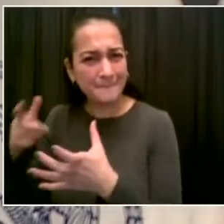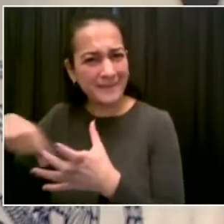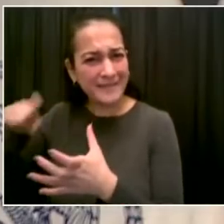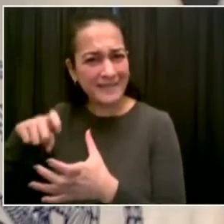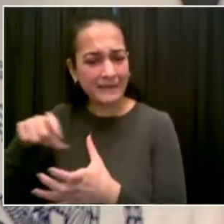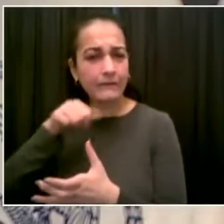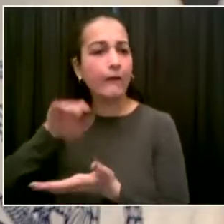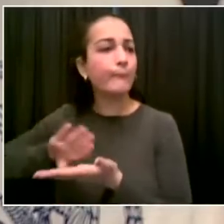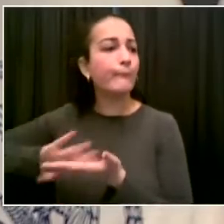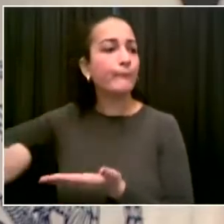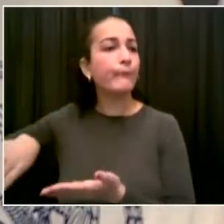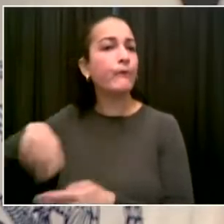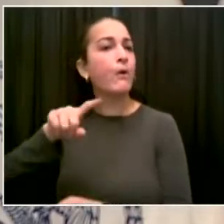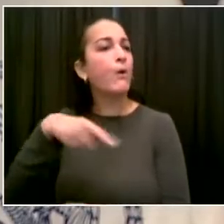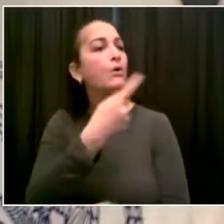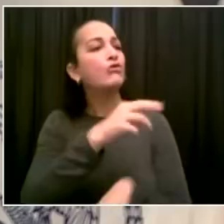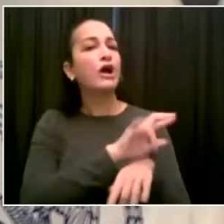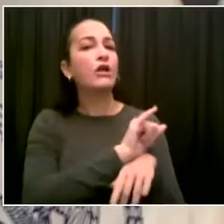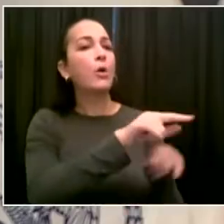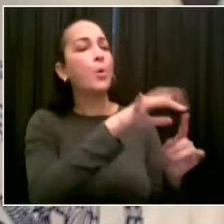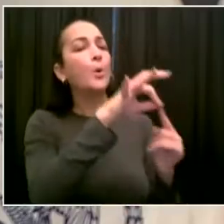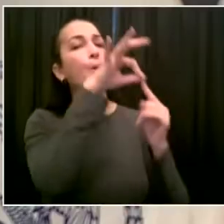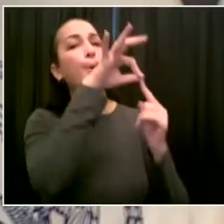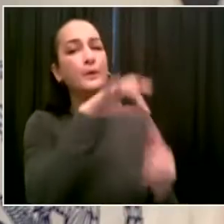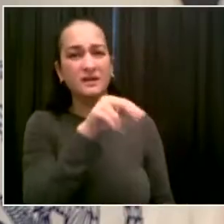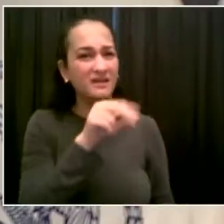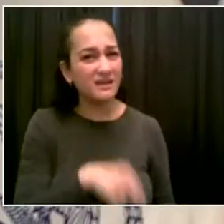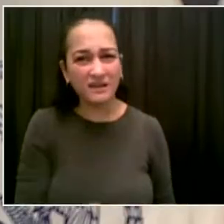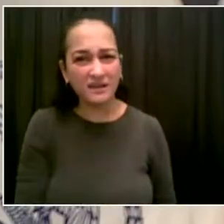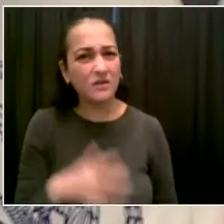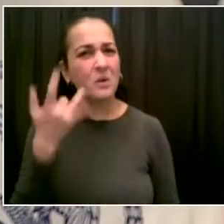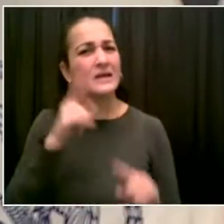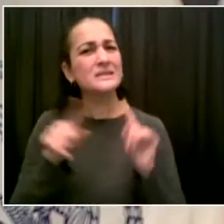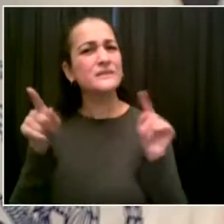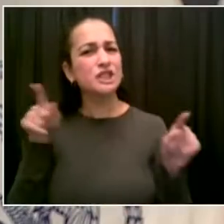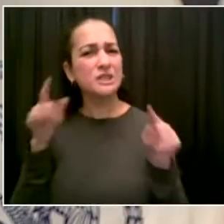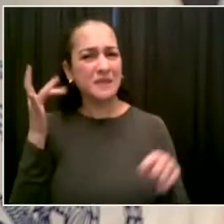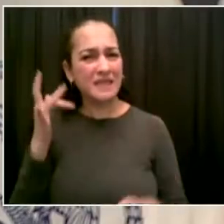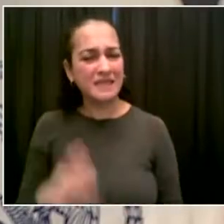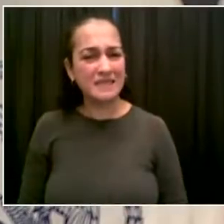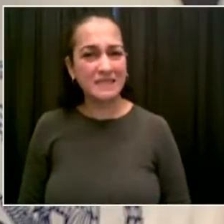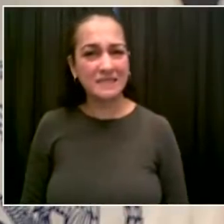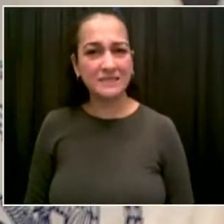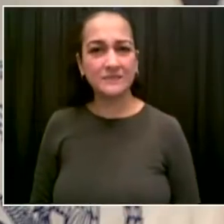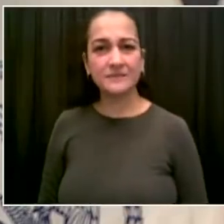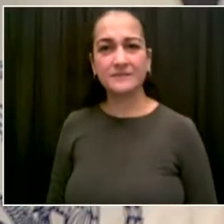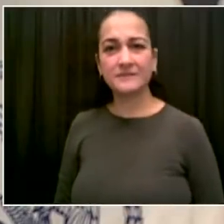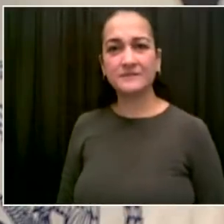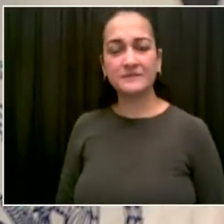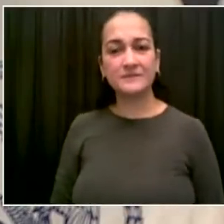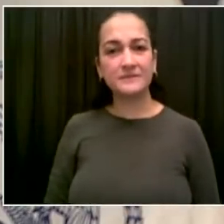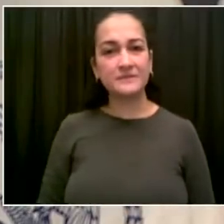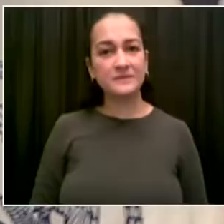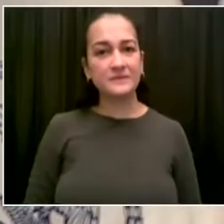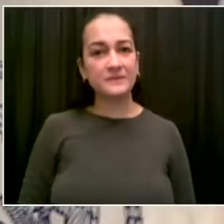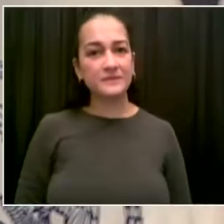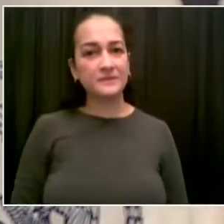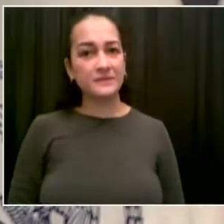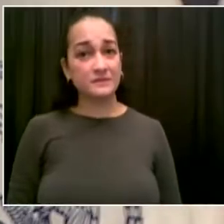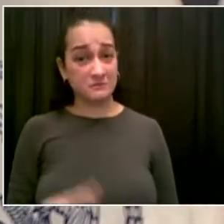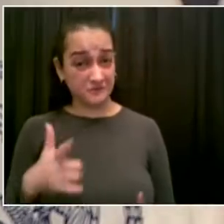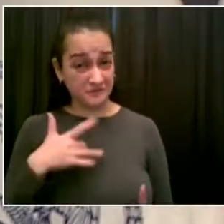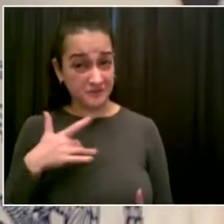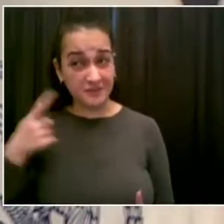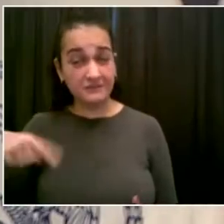mandate? I don't anticipate legal issues. I've had this conversation with our Corporation Counsel, Georgia Pestana,